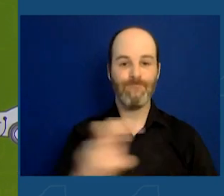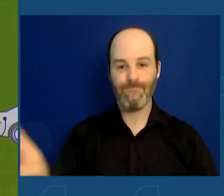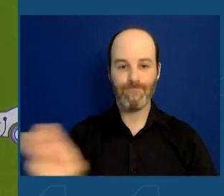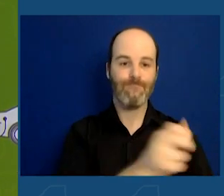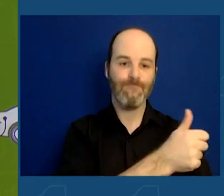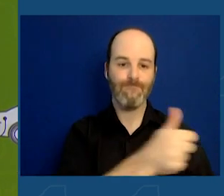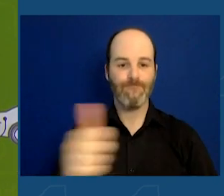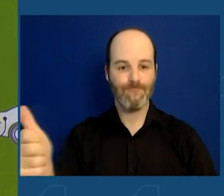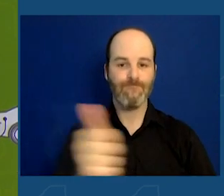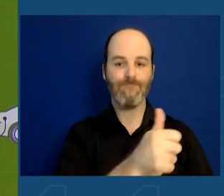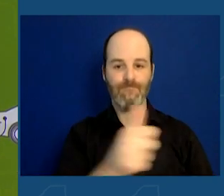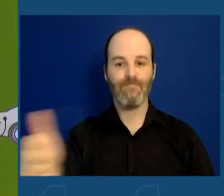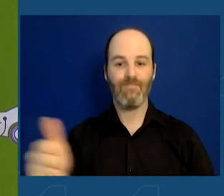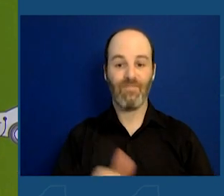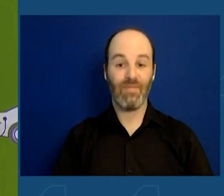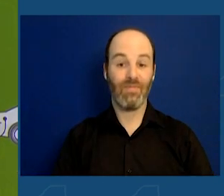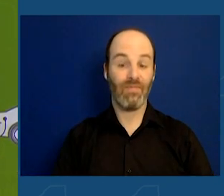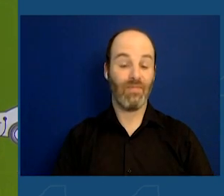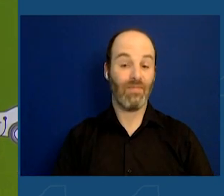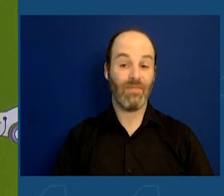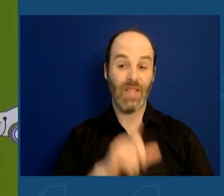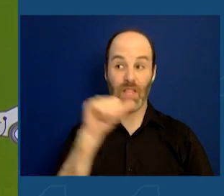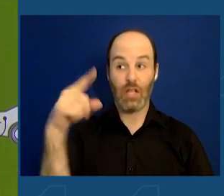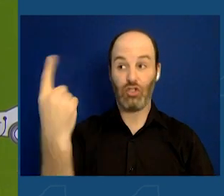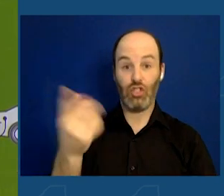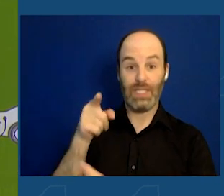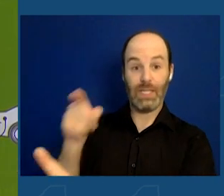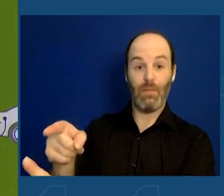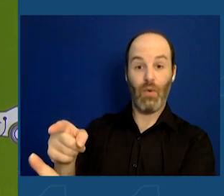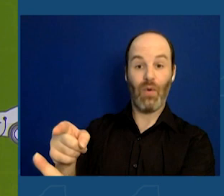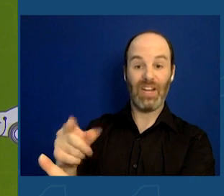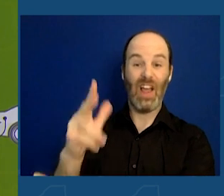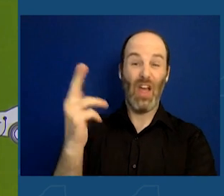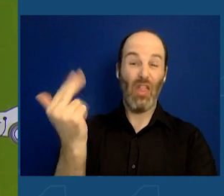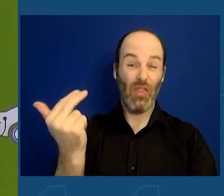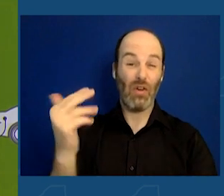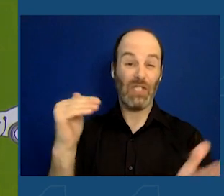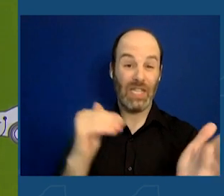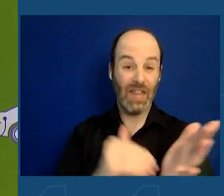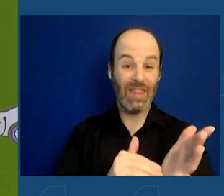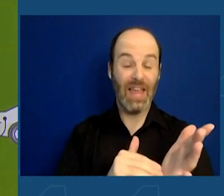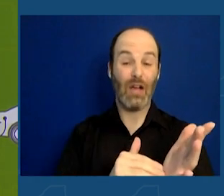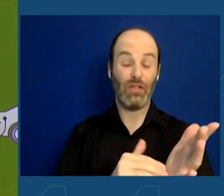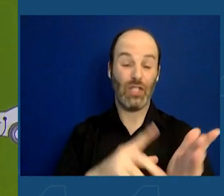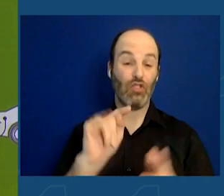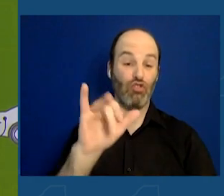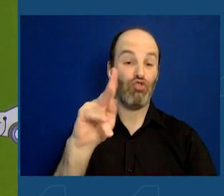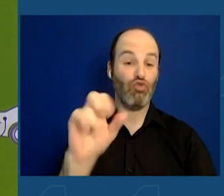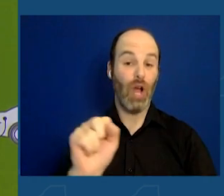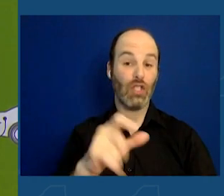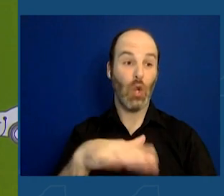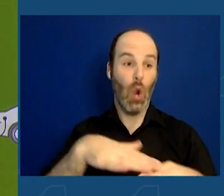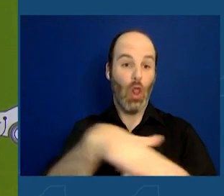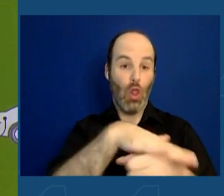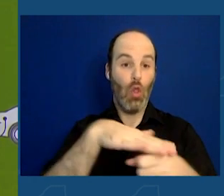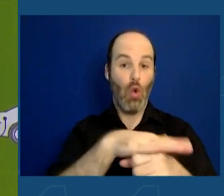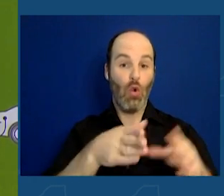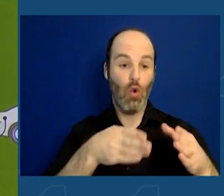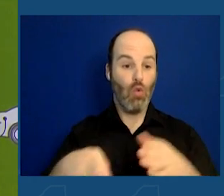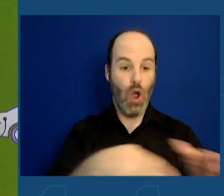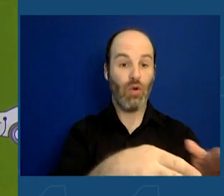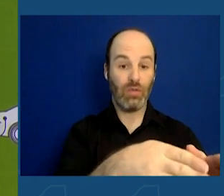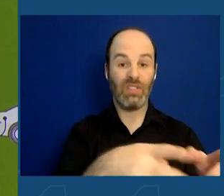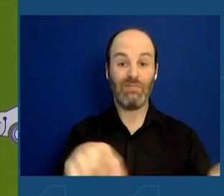But it's not just right there, the destination. 13,000 trucks are on local roads as well. Who's on these local